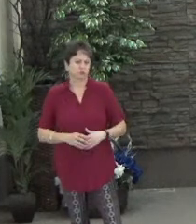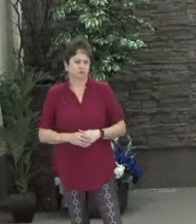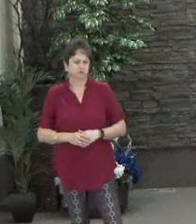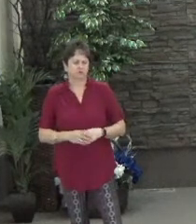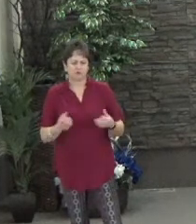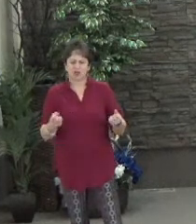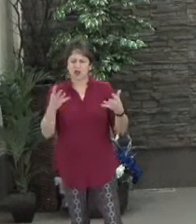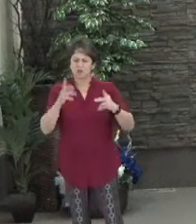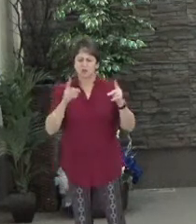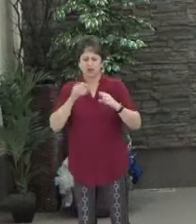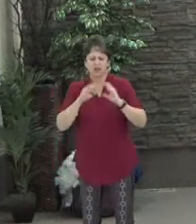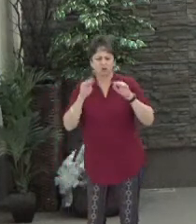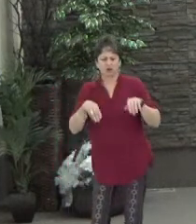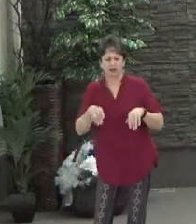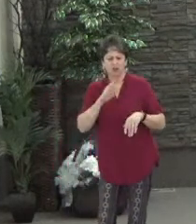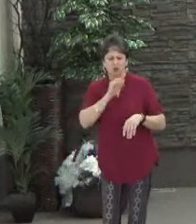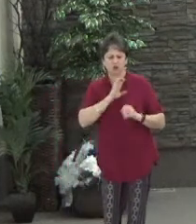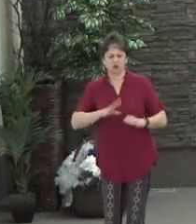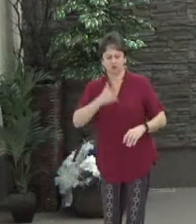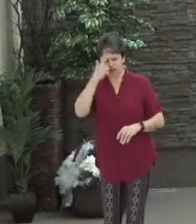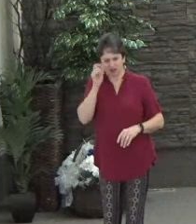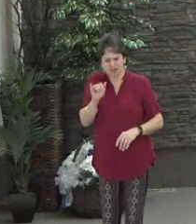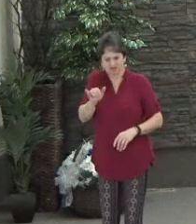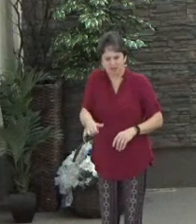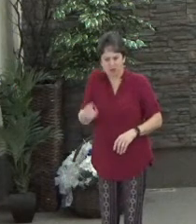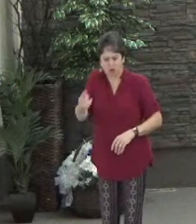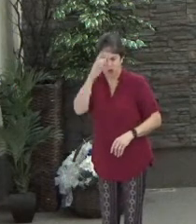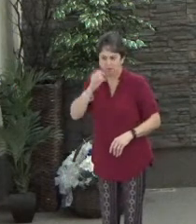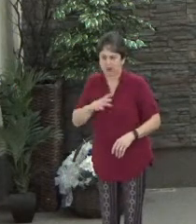How many people in Montana are Christians because of this man?